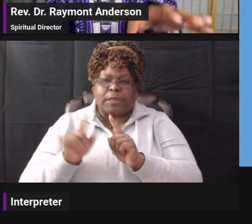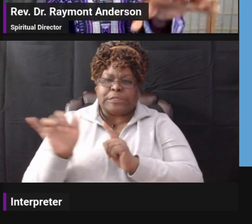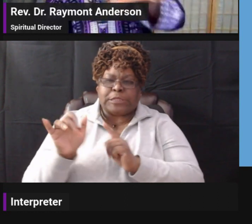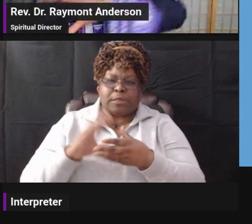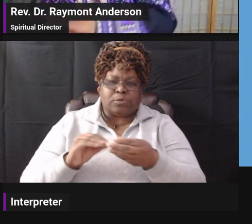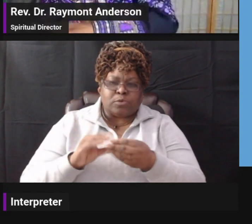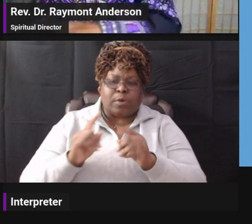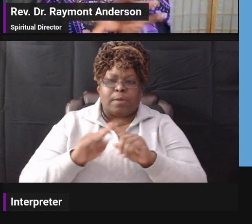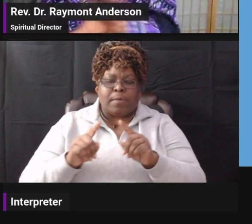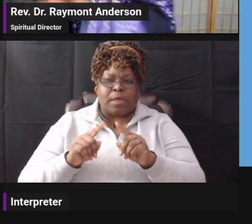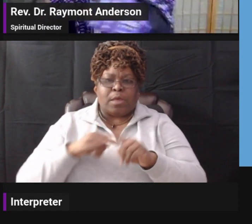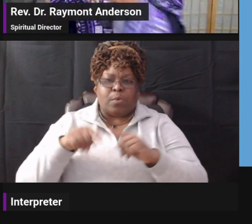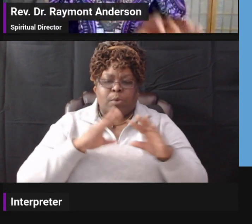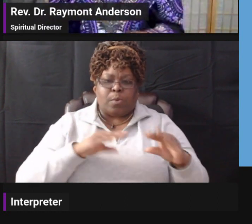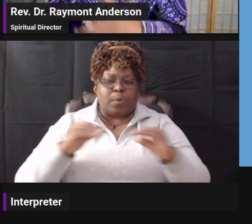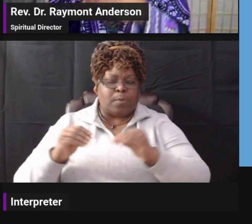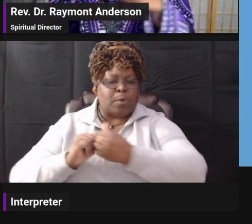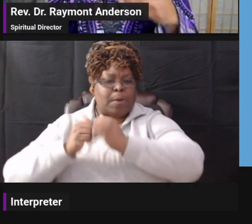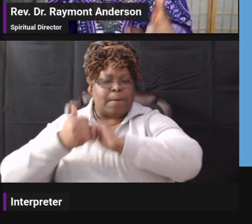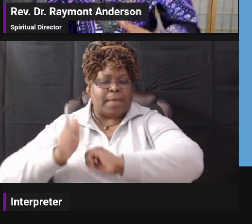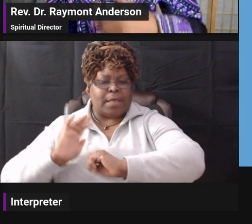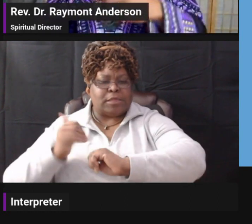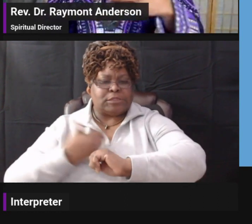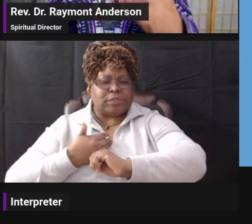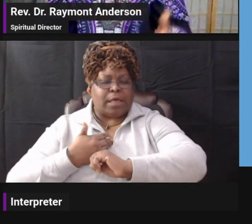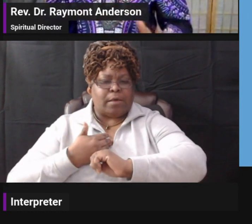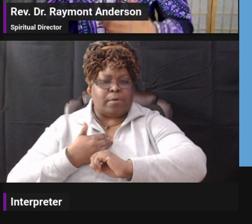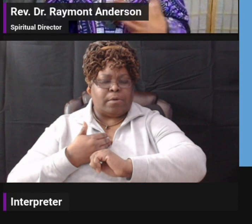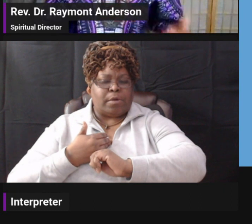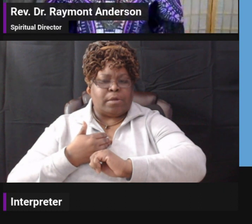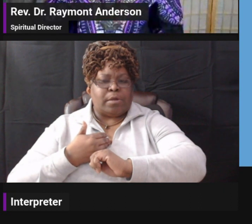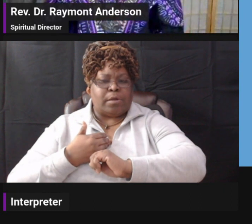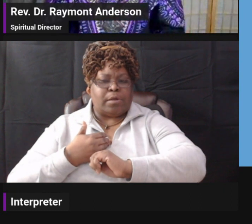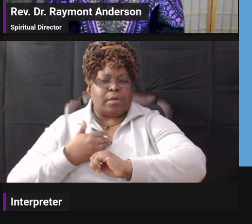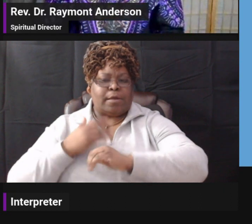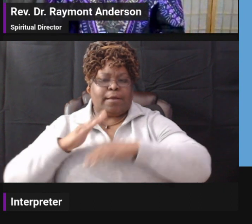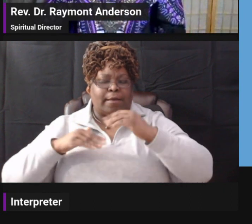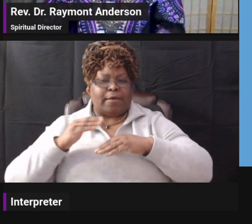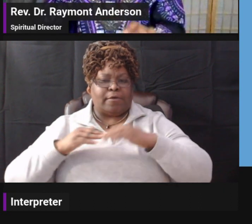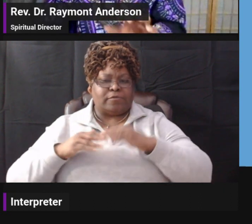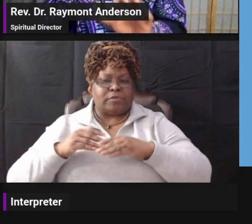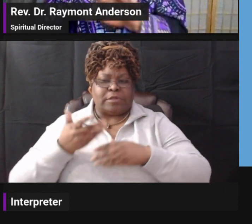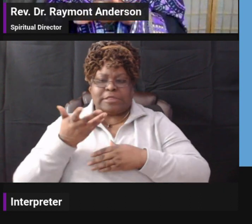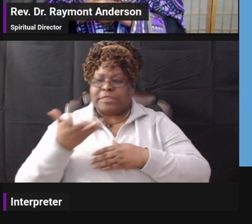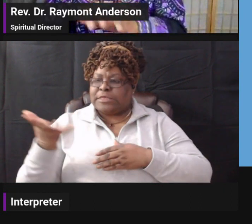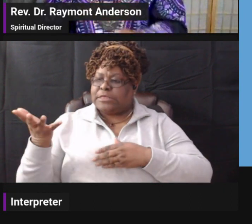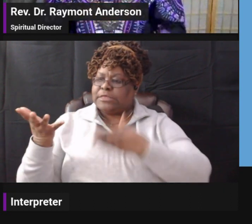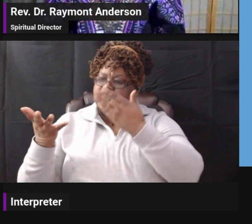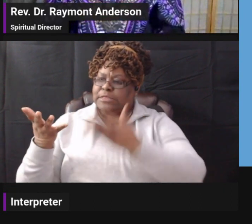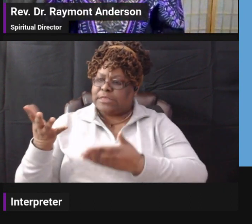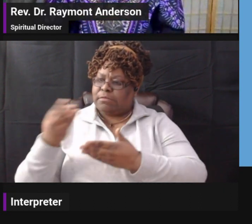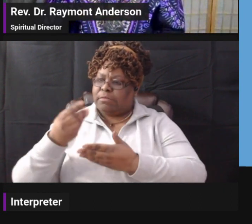the moment we step outside into the realm of risks and challenges and obstacles and fears,